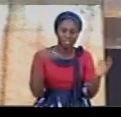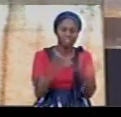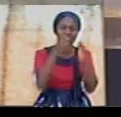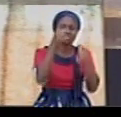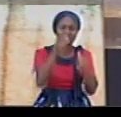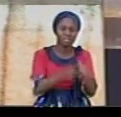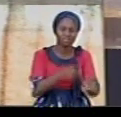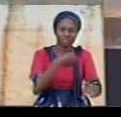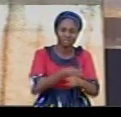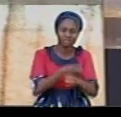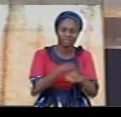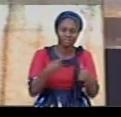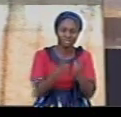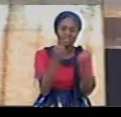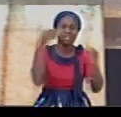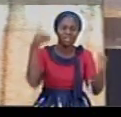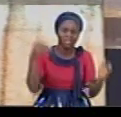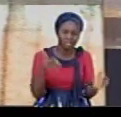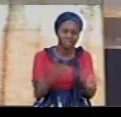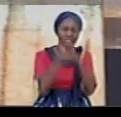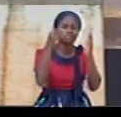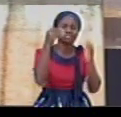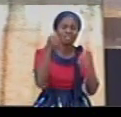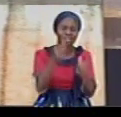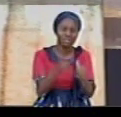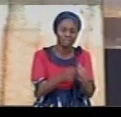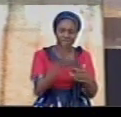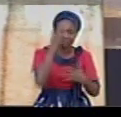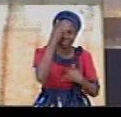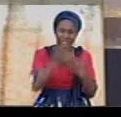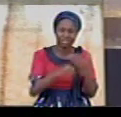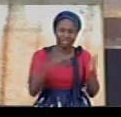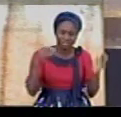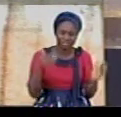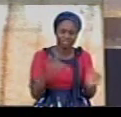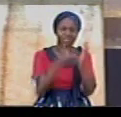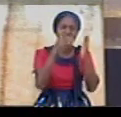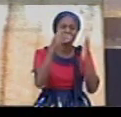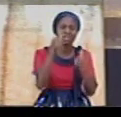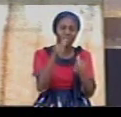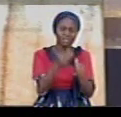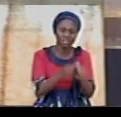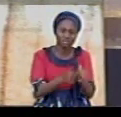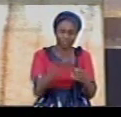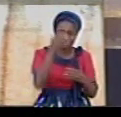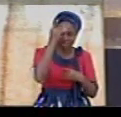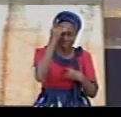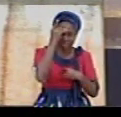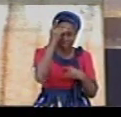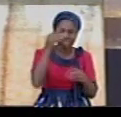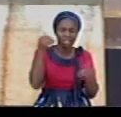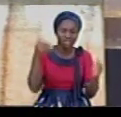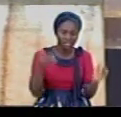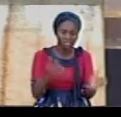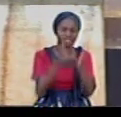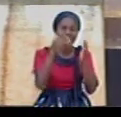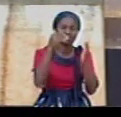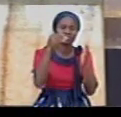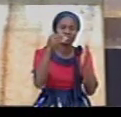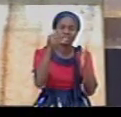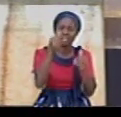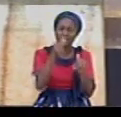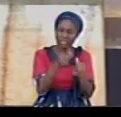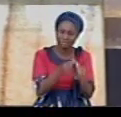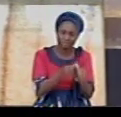every challenge, against every sickness, against every disease, against